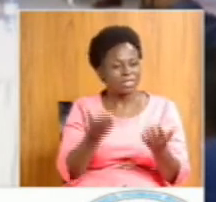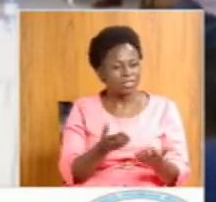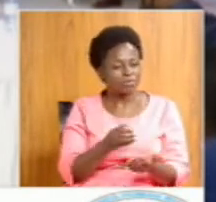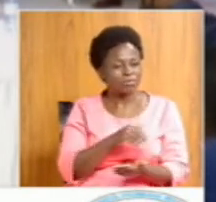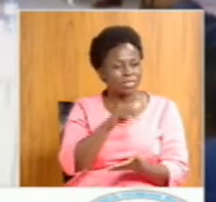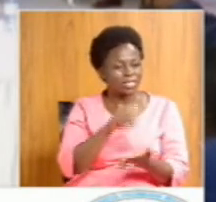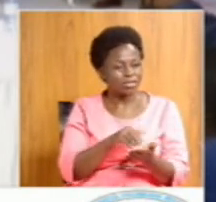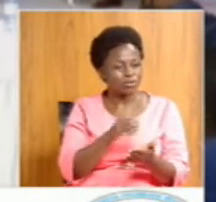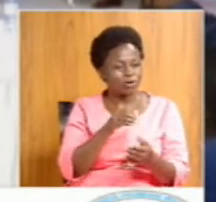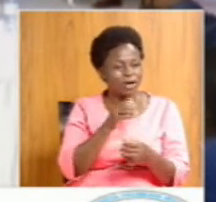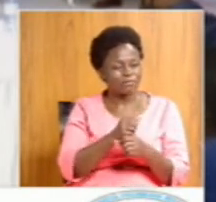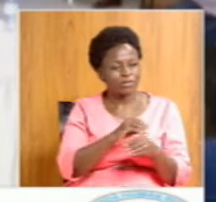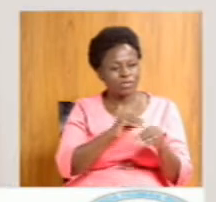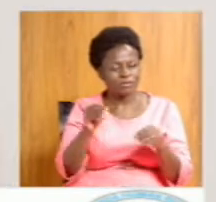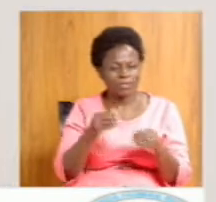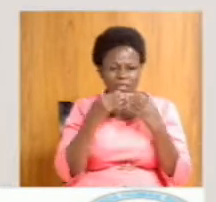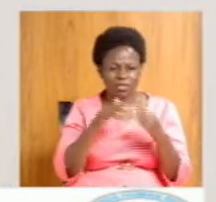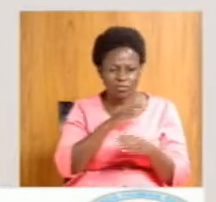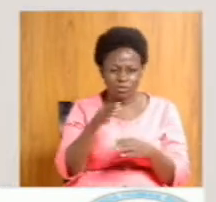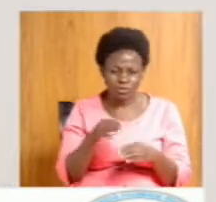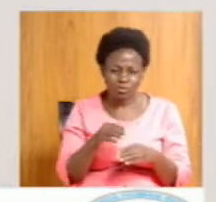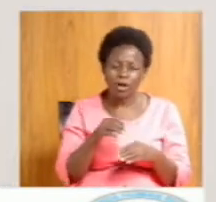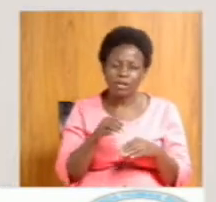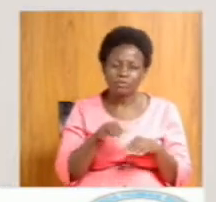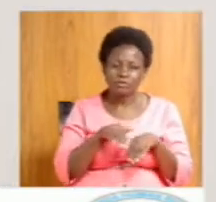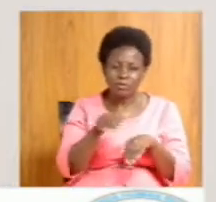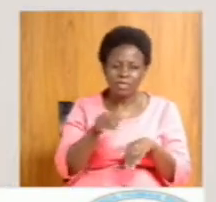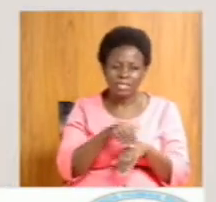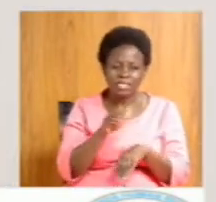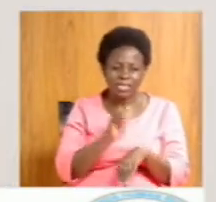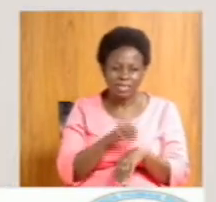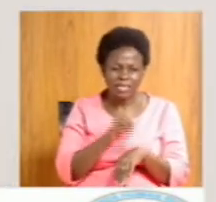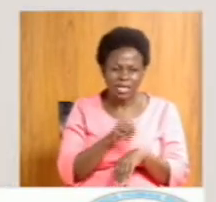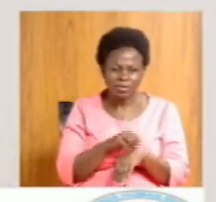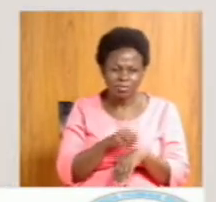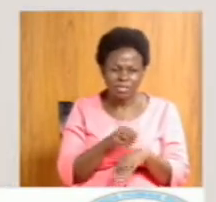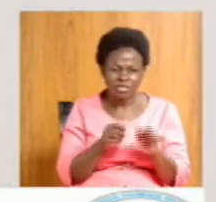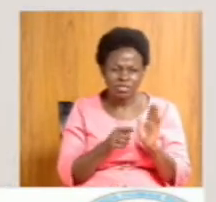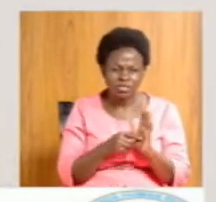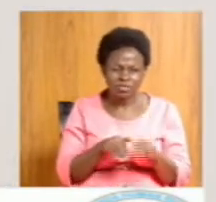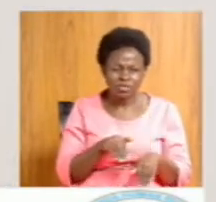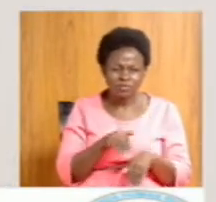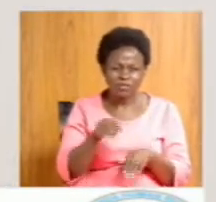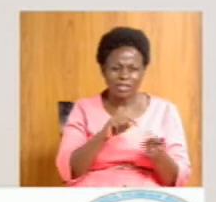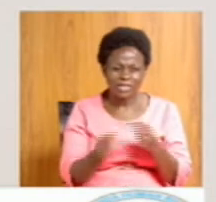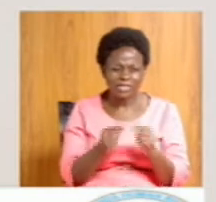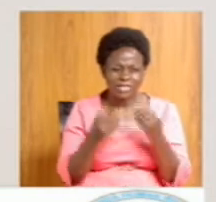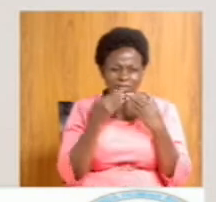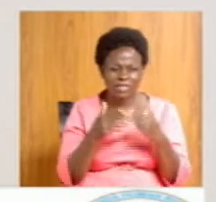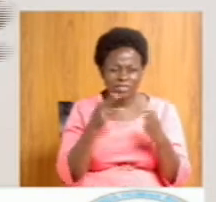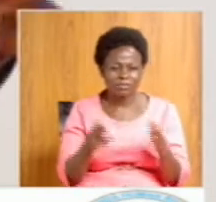to local governments I thank you those who are watching and sending in your comments it appears it shows that you are following this discussion